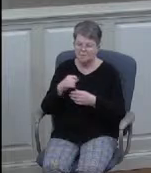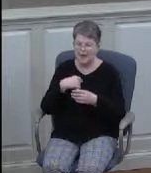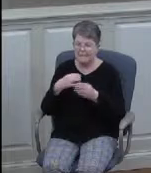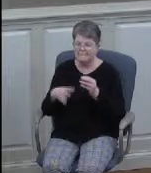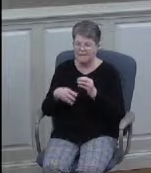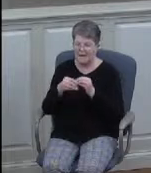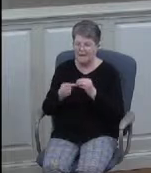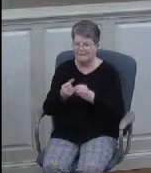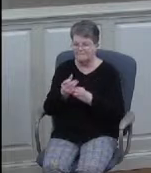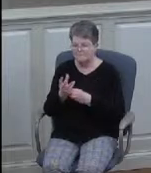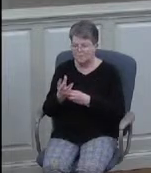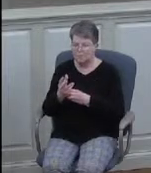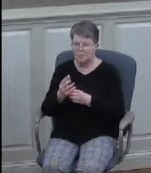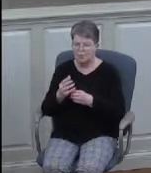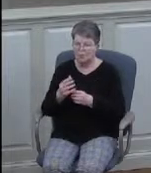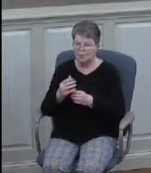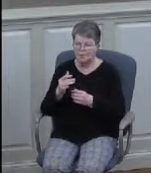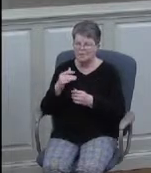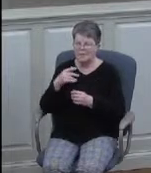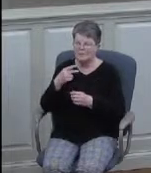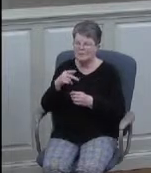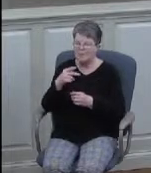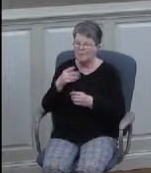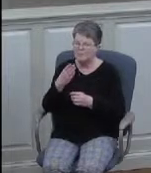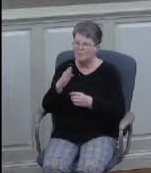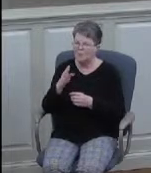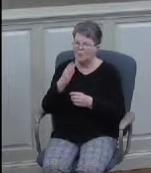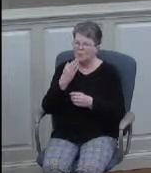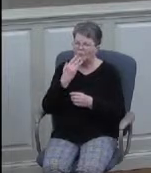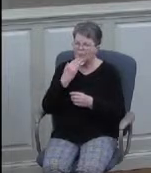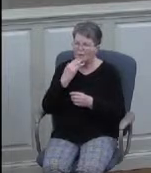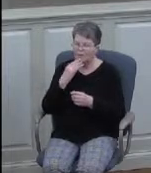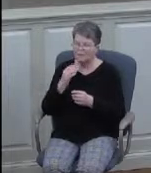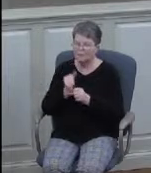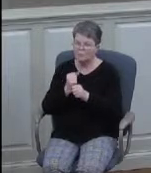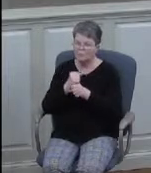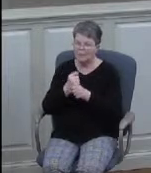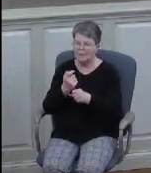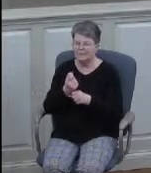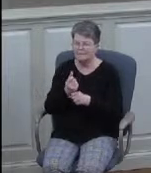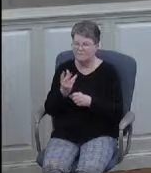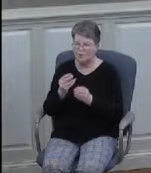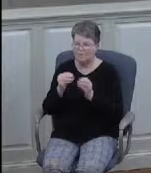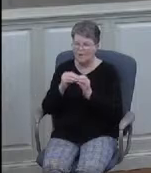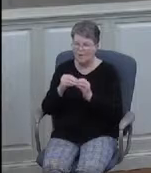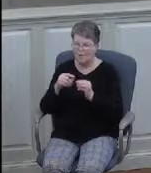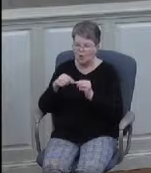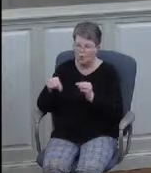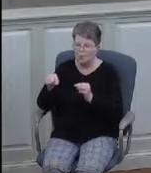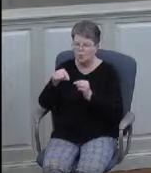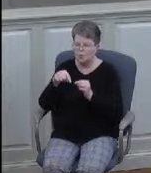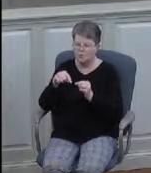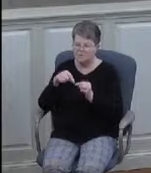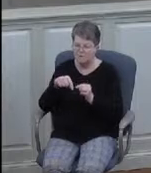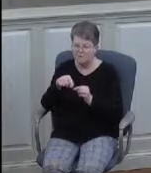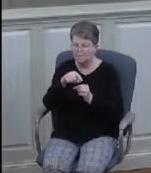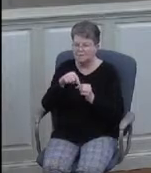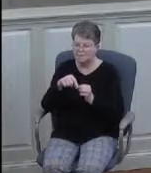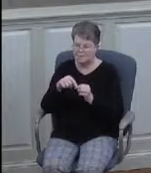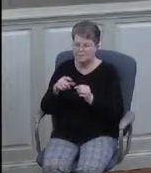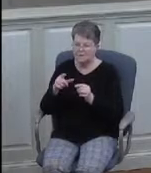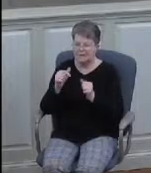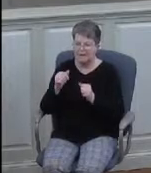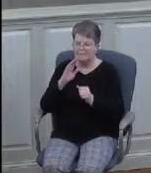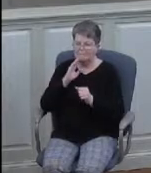of the kind of purplish blue connections that would create a few more loops, so that some of these trail experiences could be